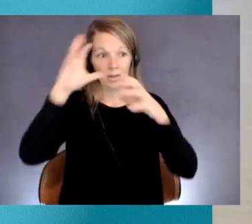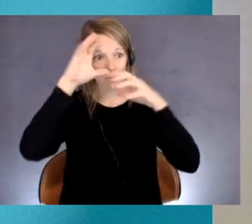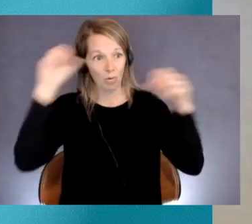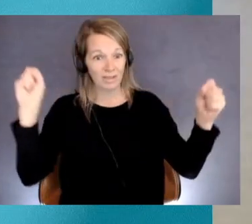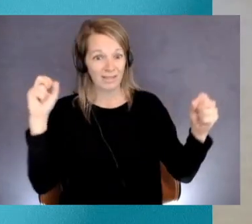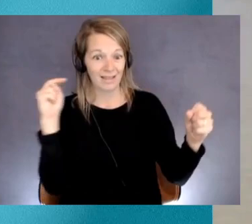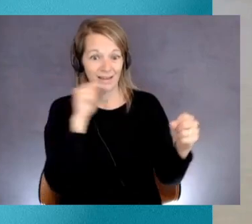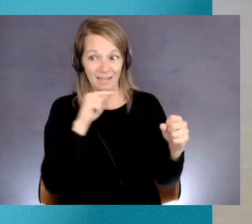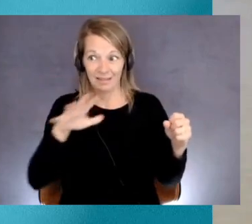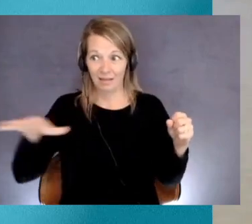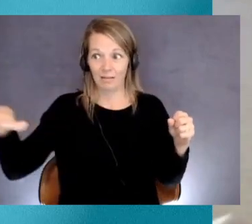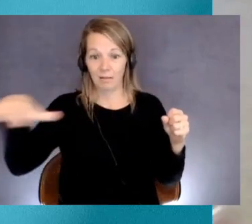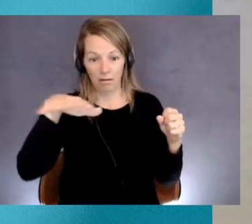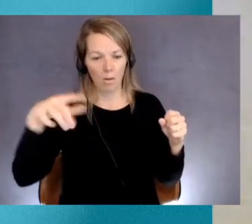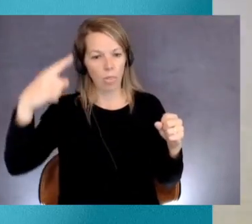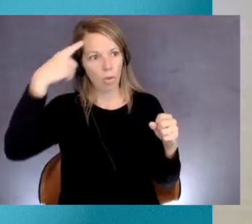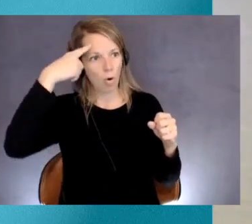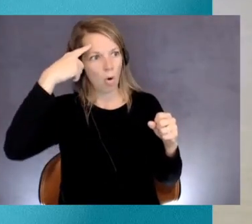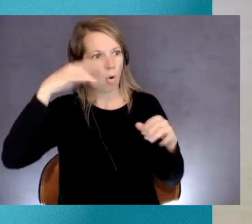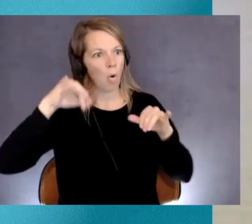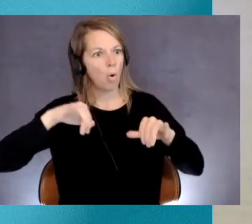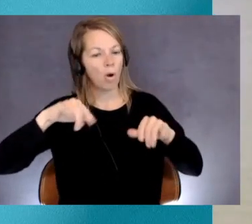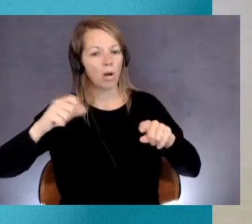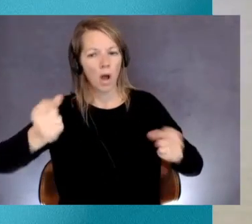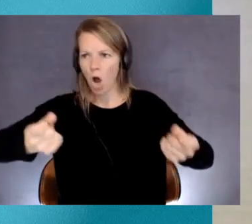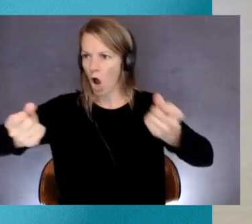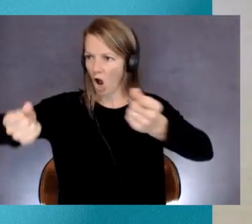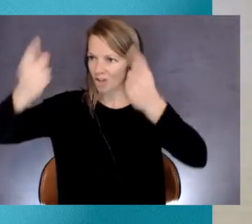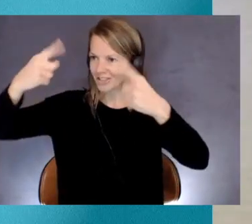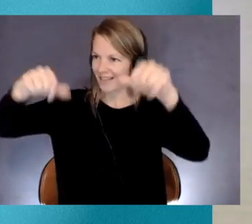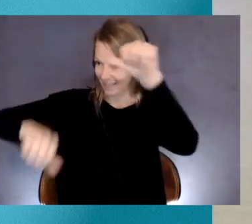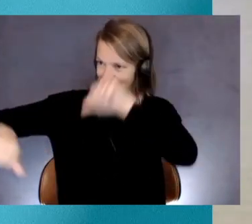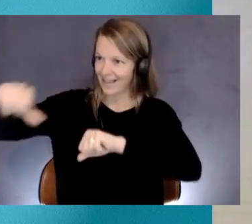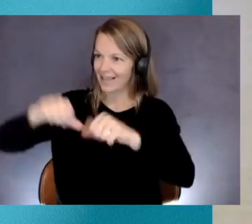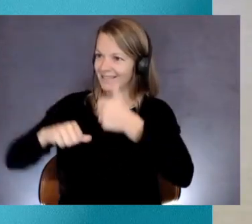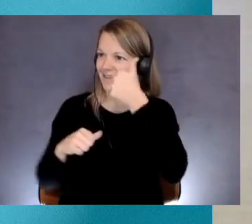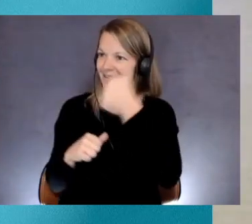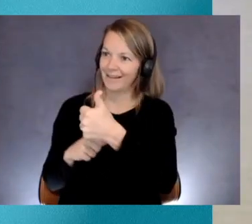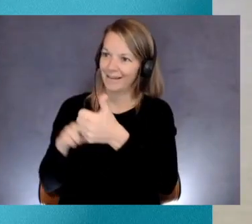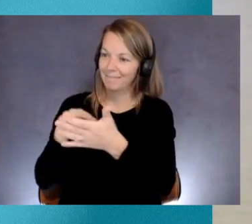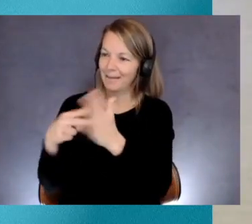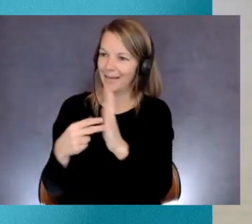around him thought that by just understanding the science, we were going to be able to